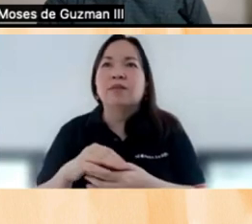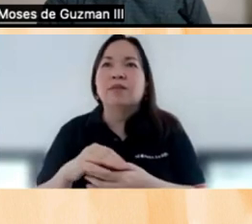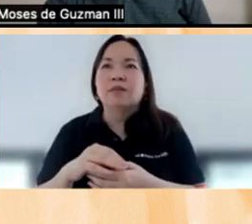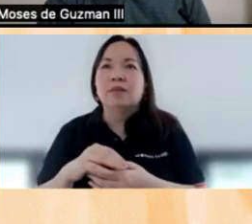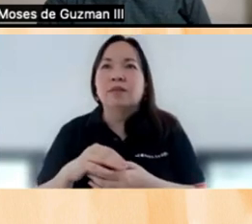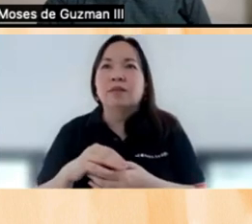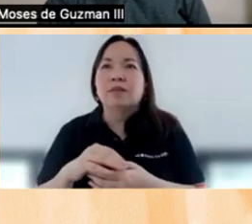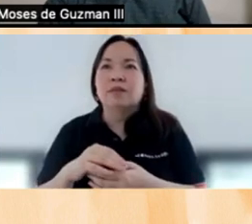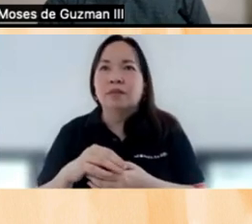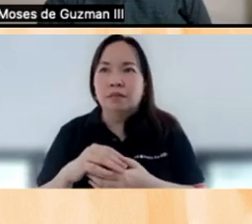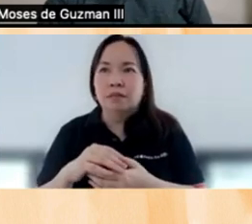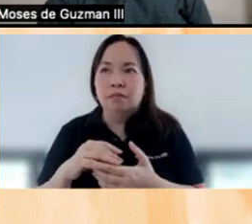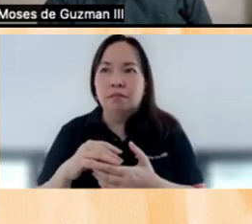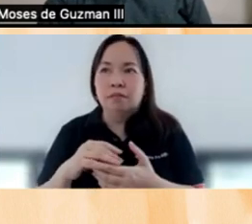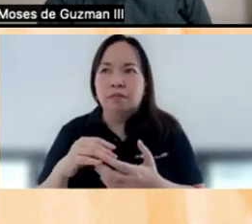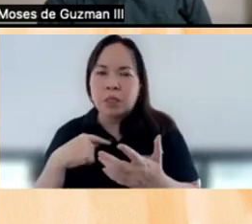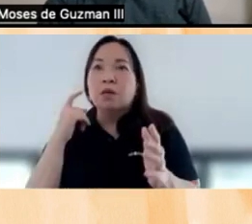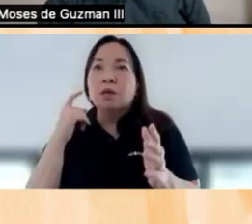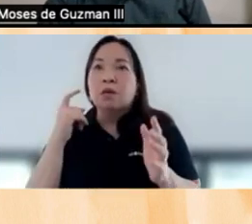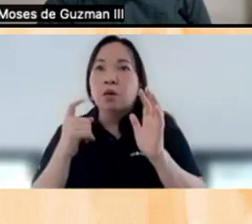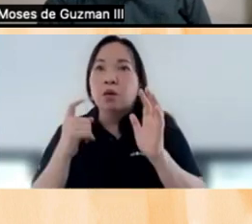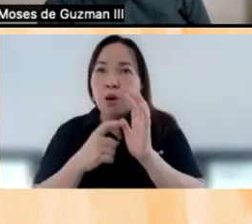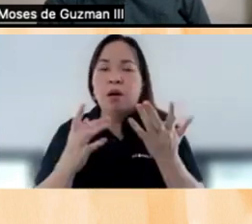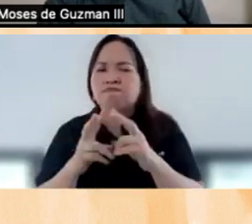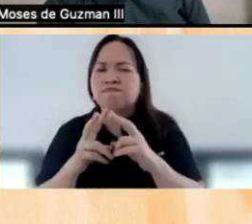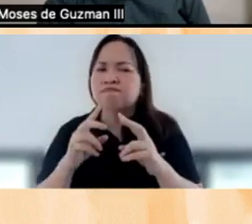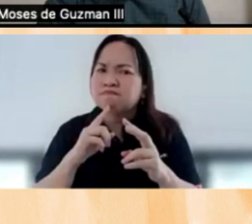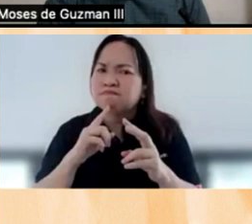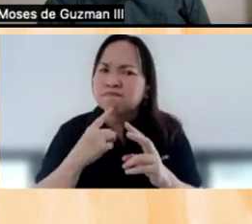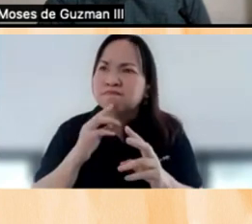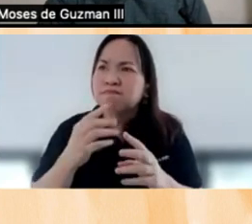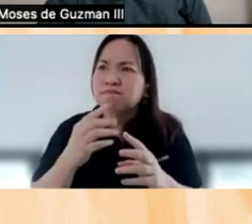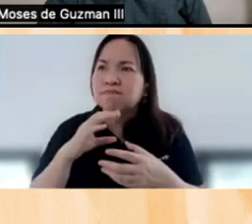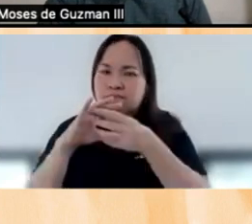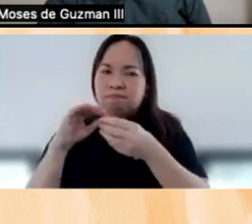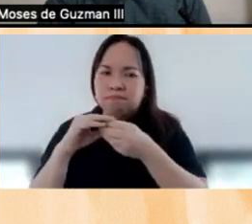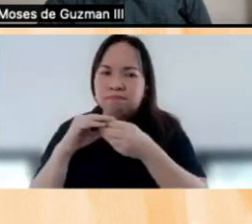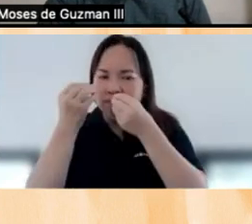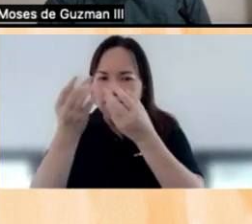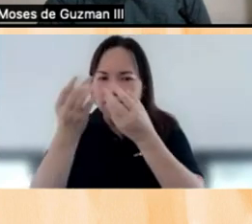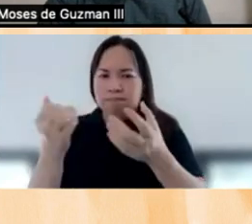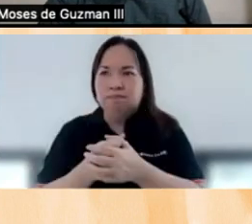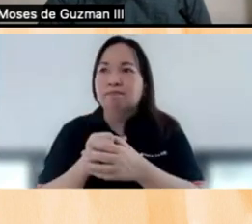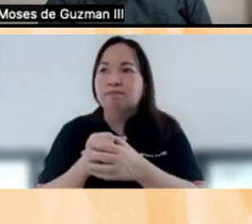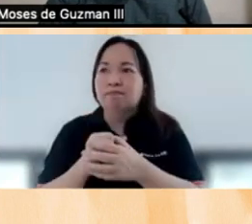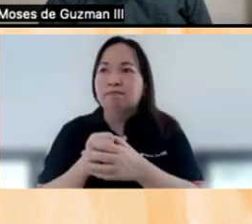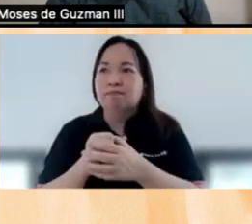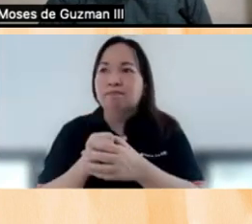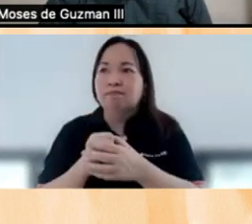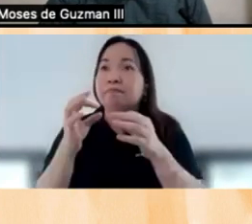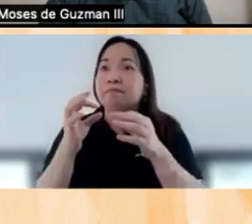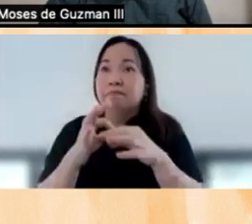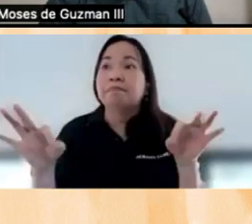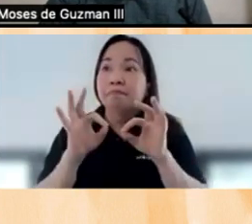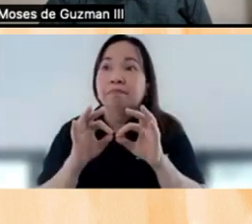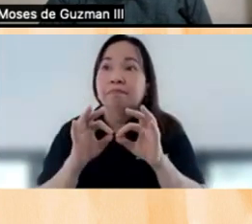this. I'm here for you. I may not understand exactly how you feel, but I care about you and I want